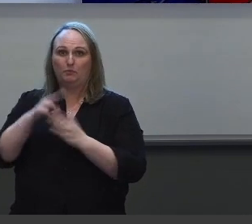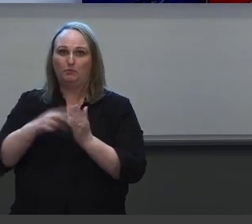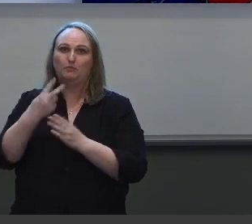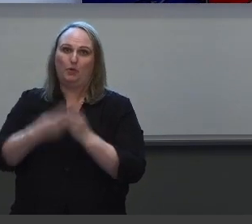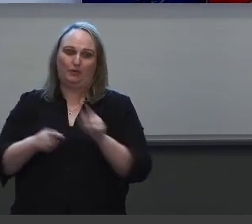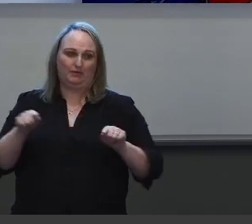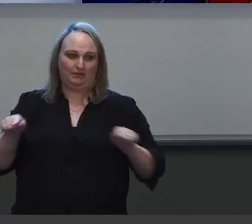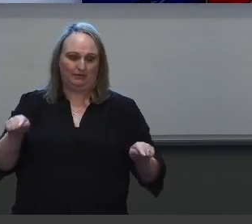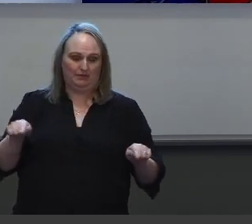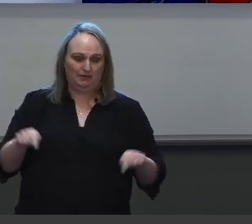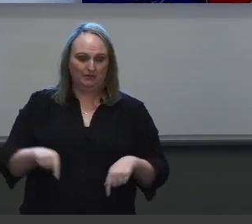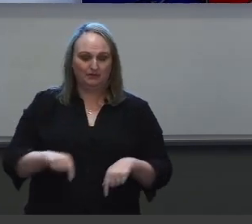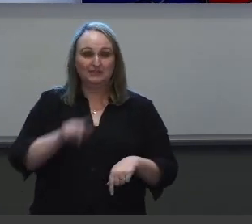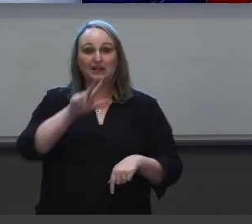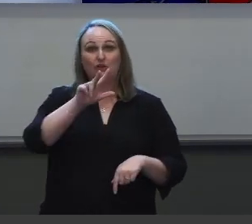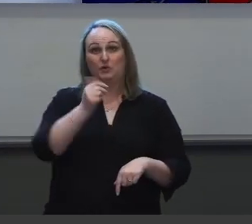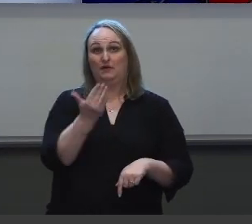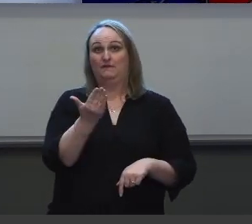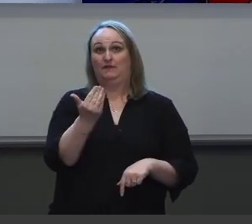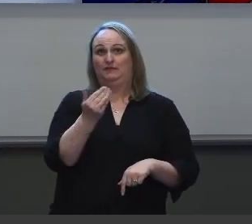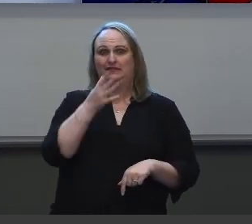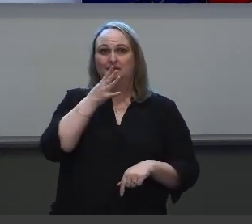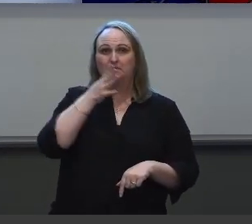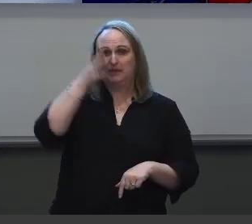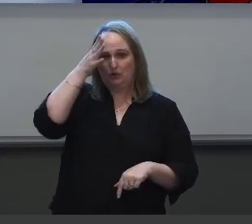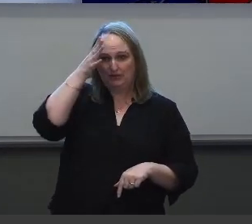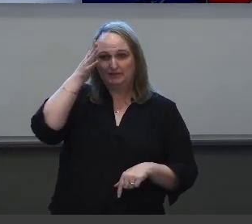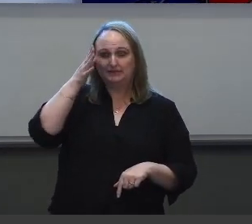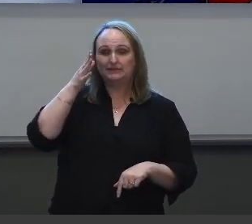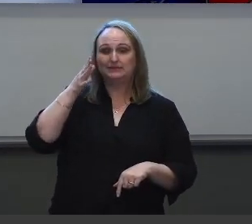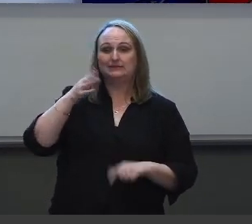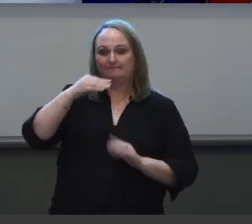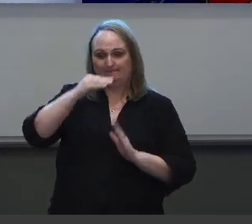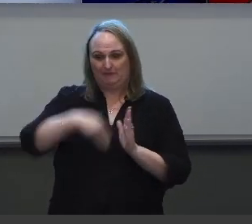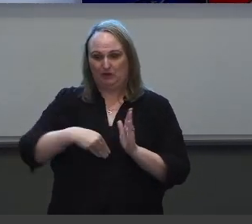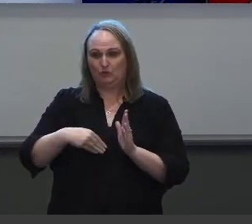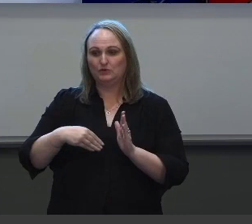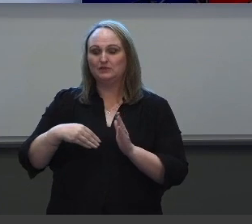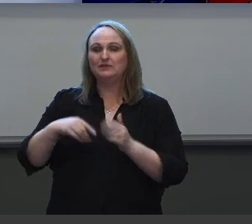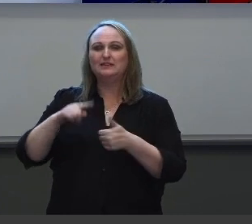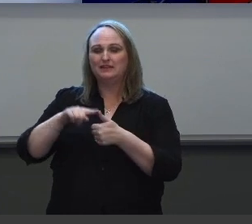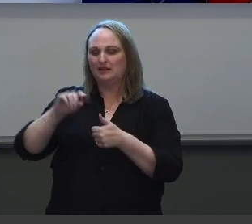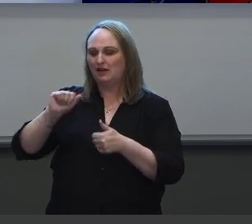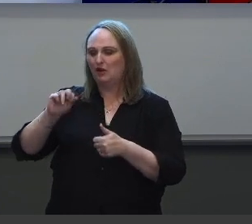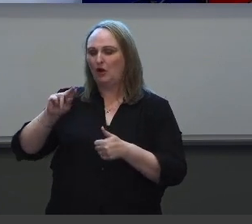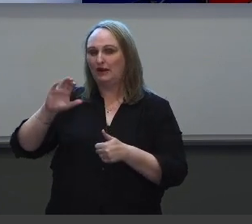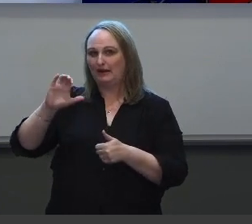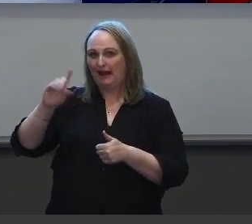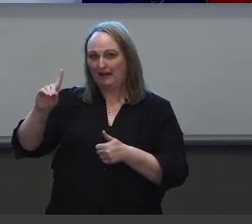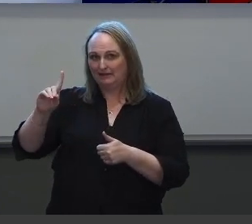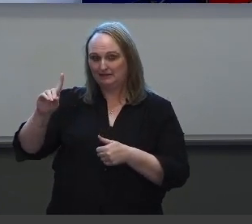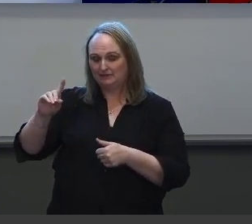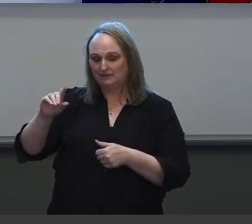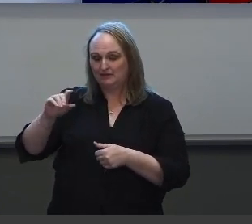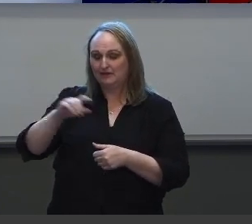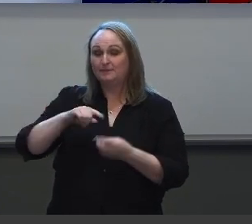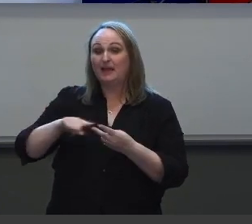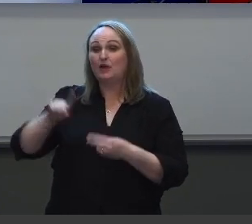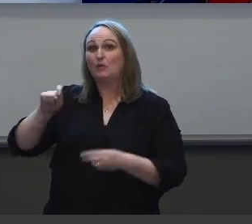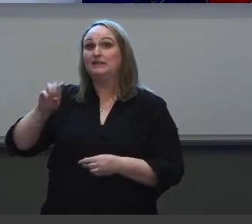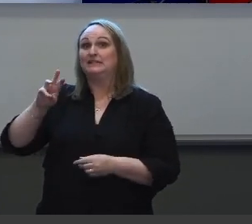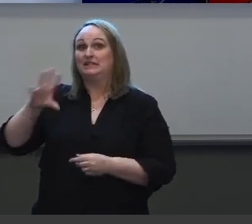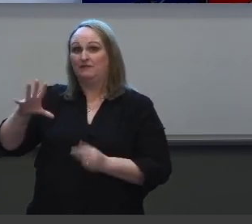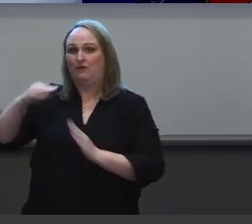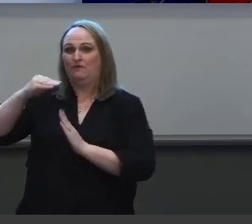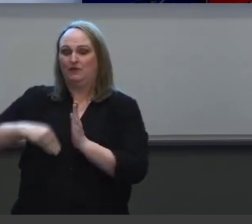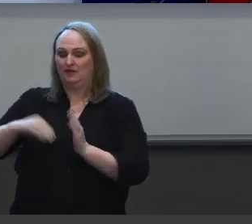had 315 parents of youth complete the RCAD and only 164 parents complete